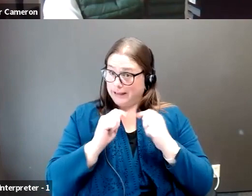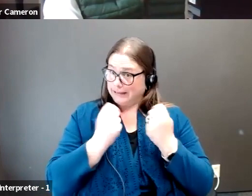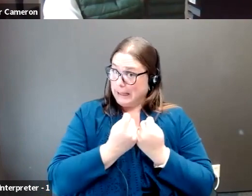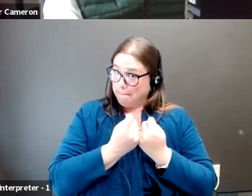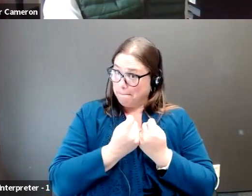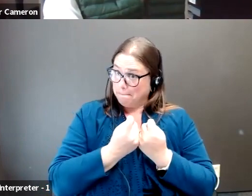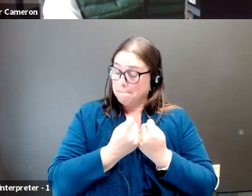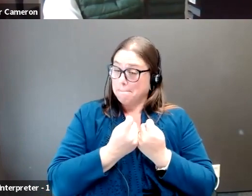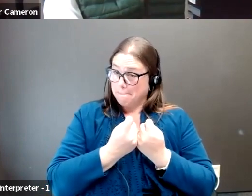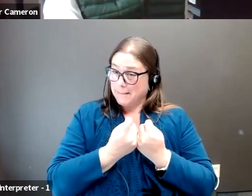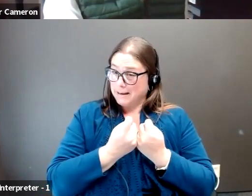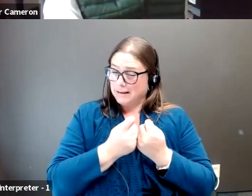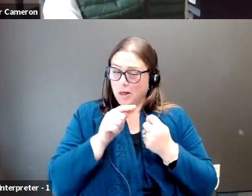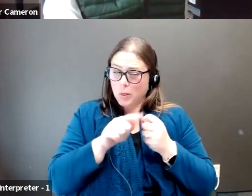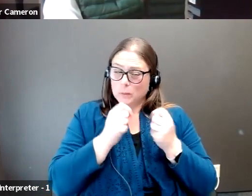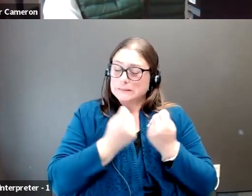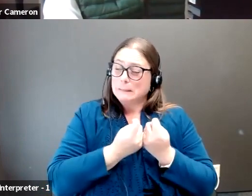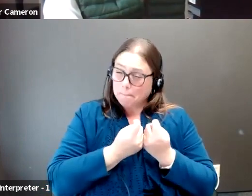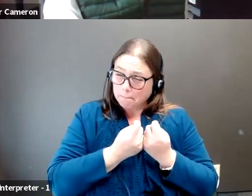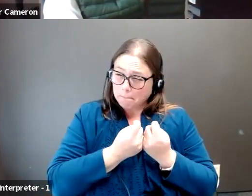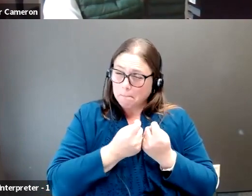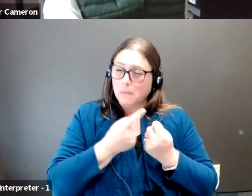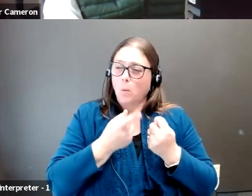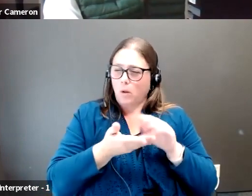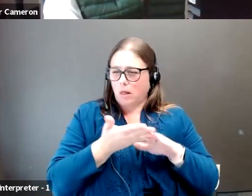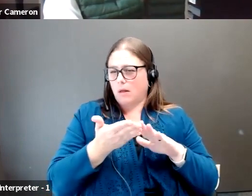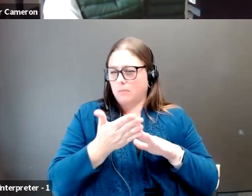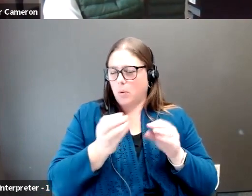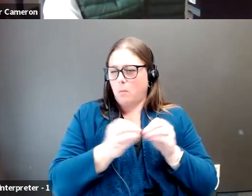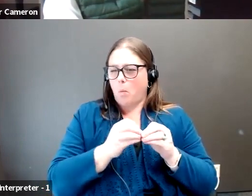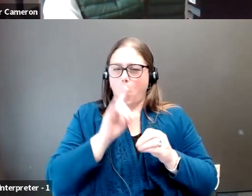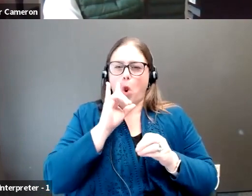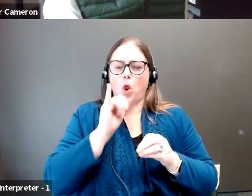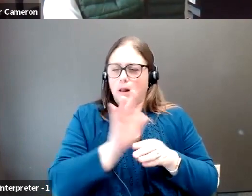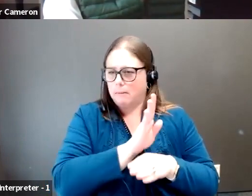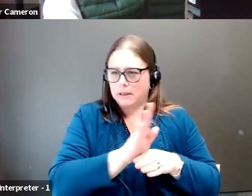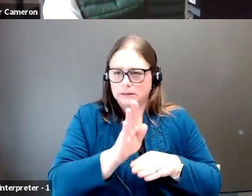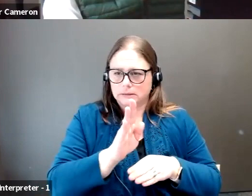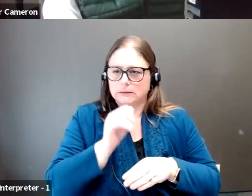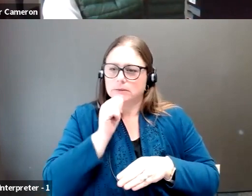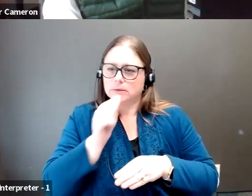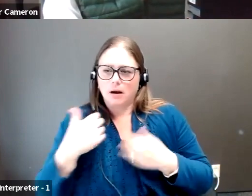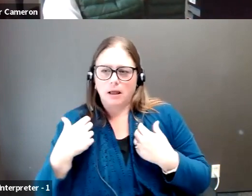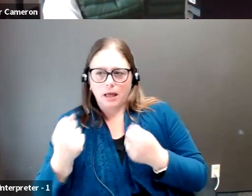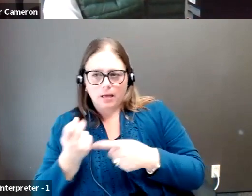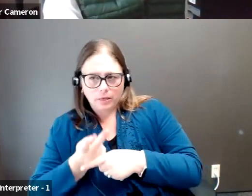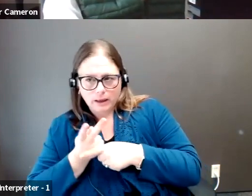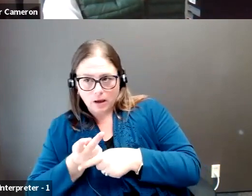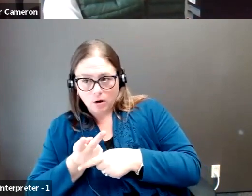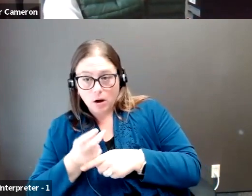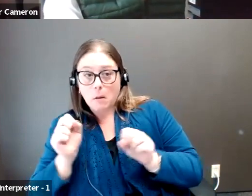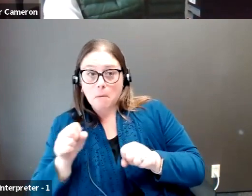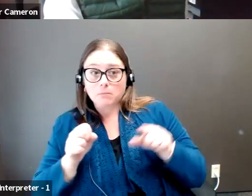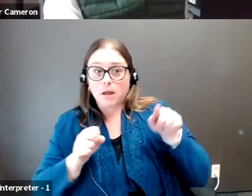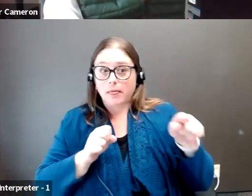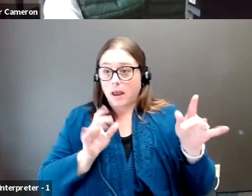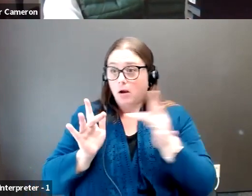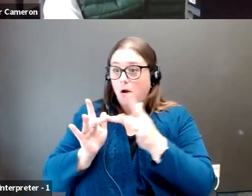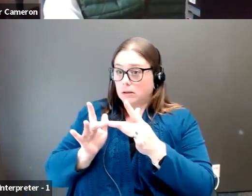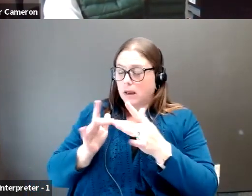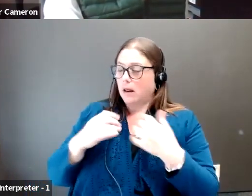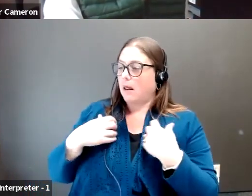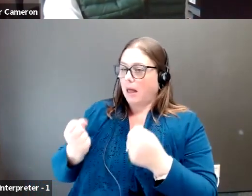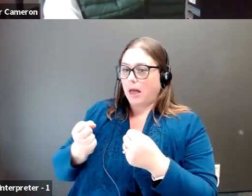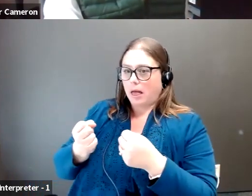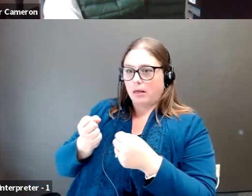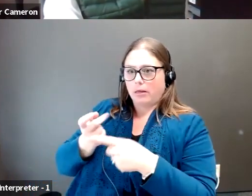them operate more like businesses in terms of healthcare, and they may reach out to the private sector to buy services, because in the